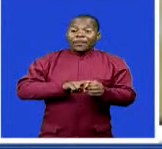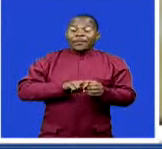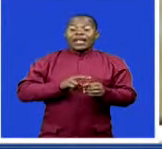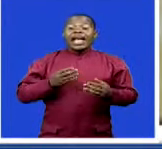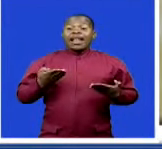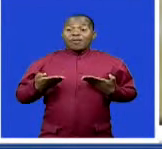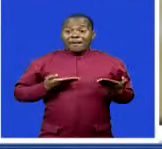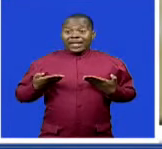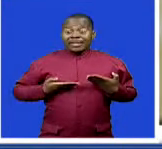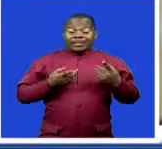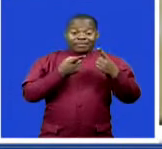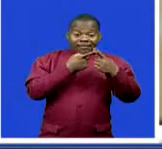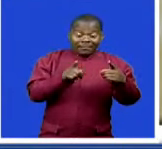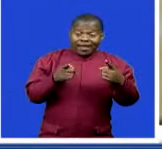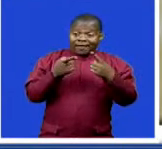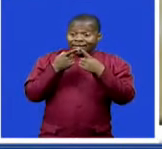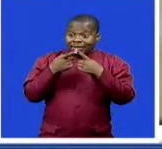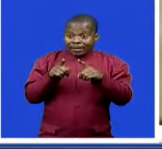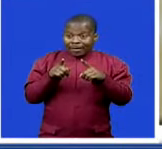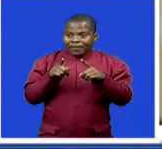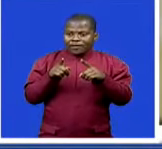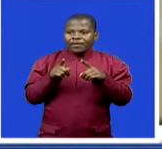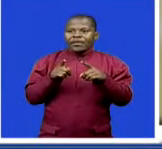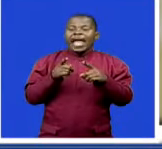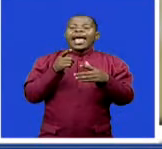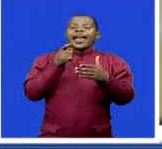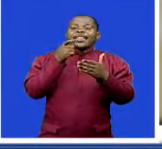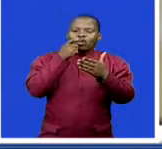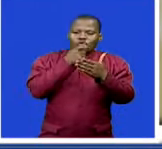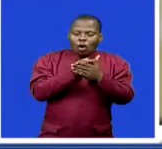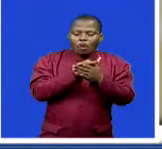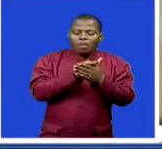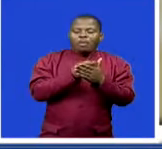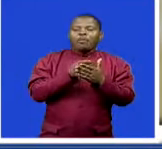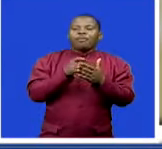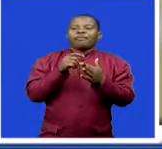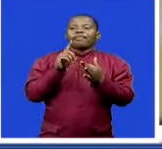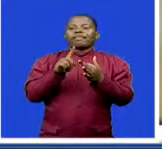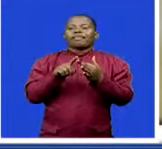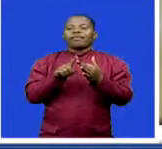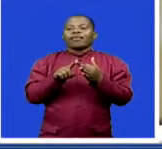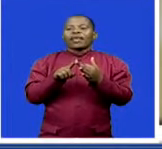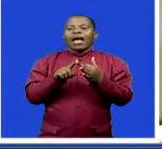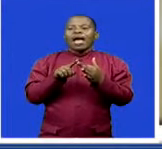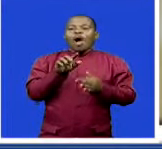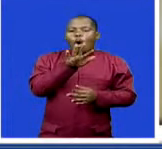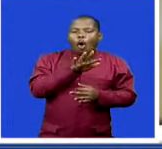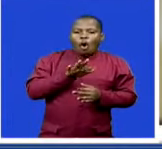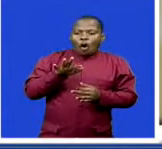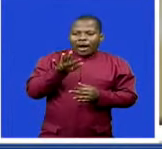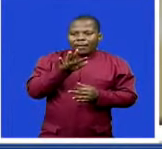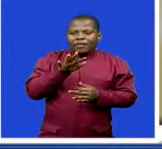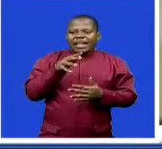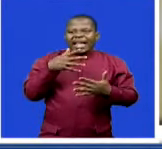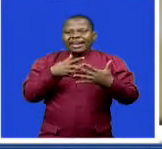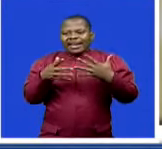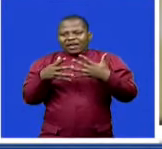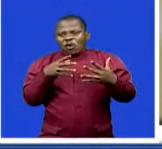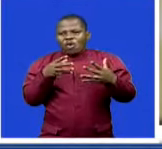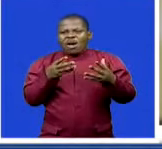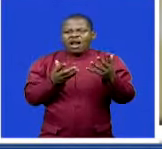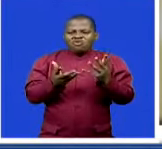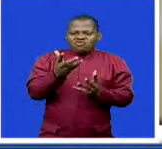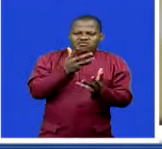industries and various industries as well. Ditolo, shops, konke lokho lokwabonakala ukuthi awu